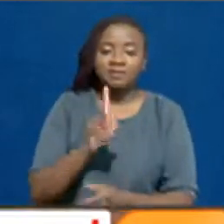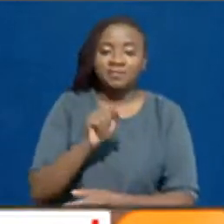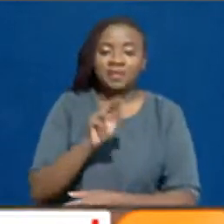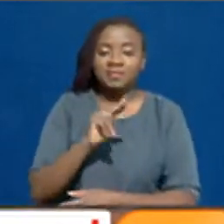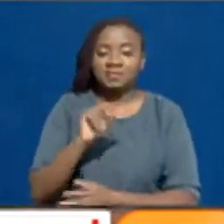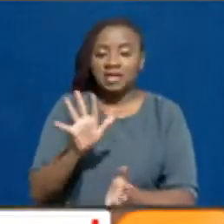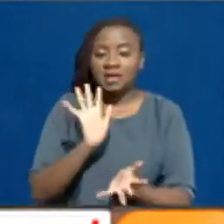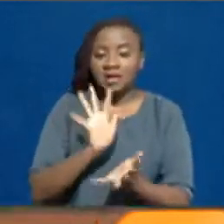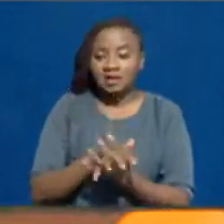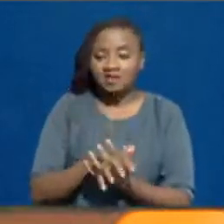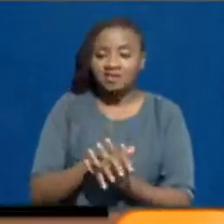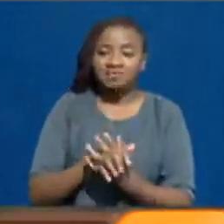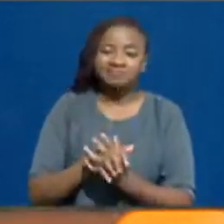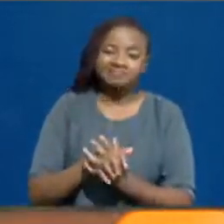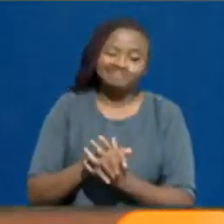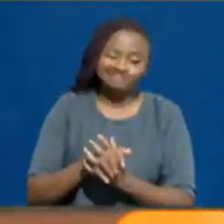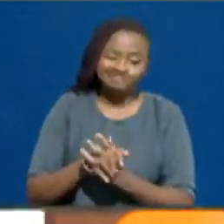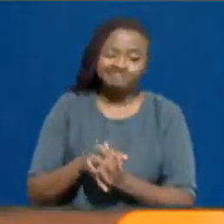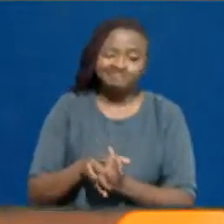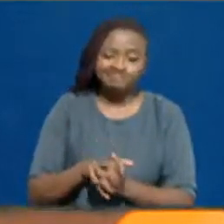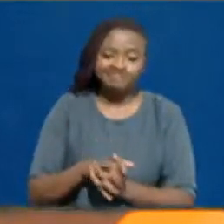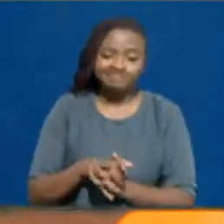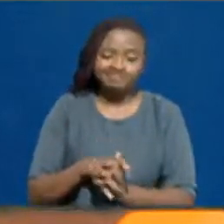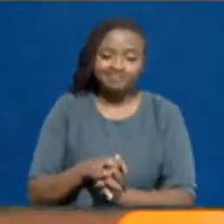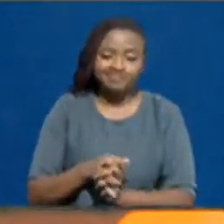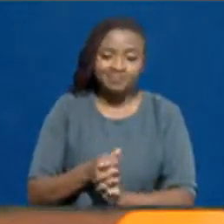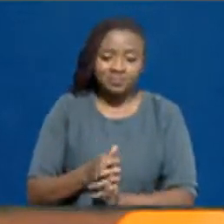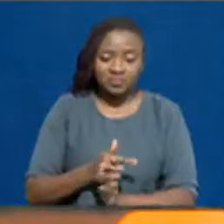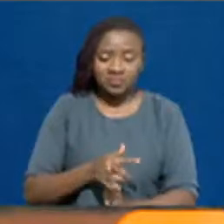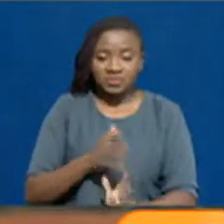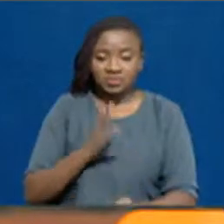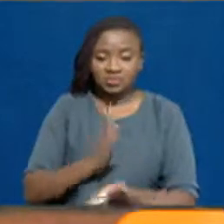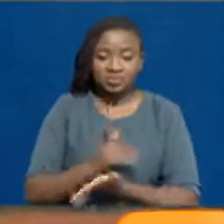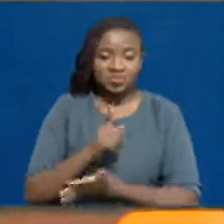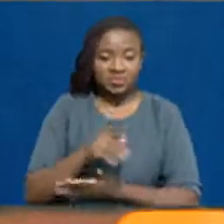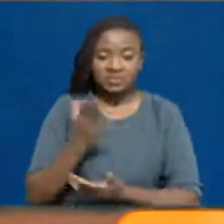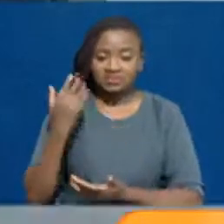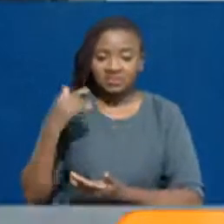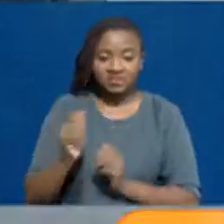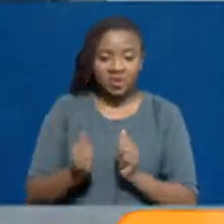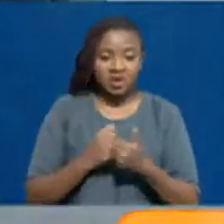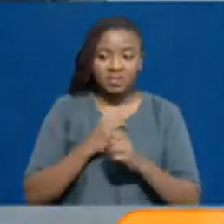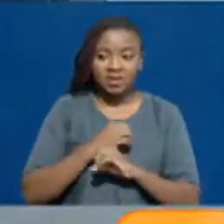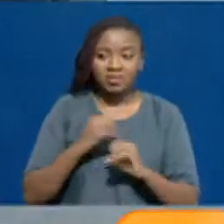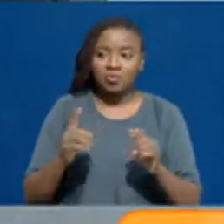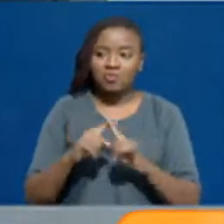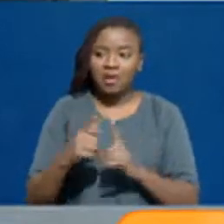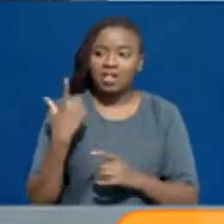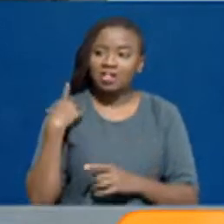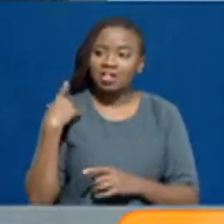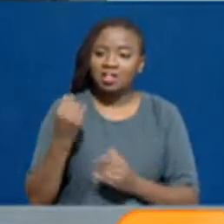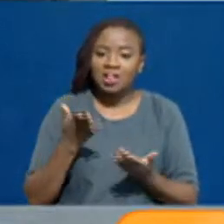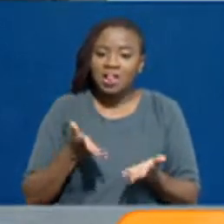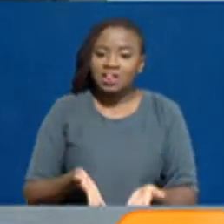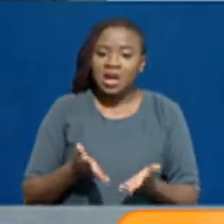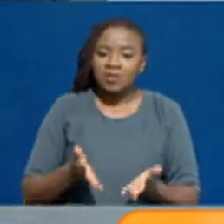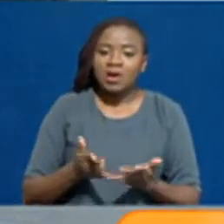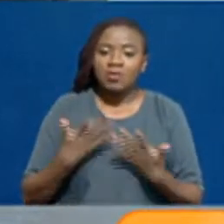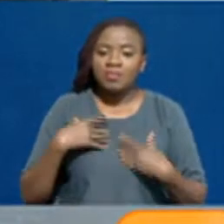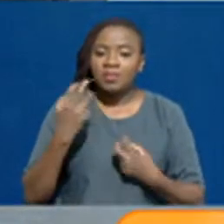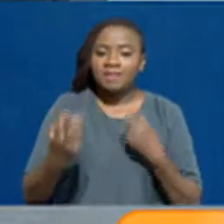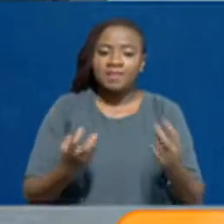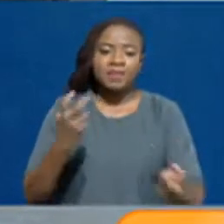have become the rivers. So this is something that does not have precedence. So what are the latest figures now in terms of deaths